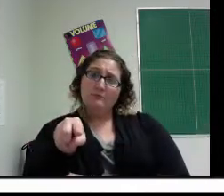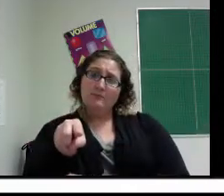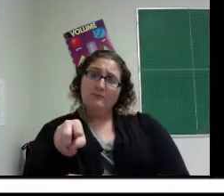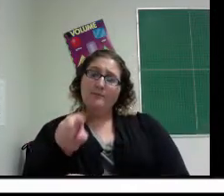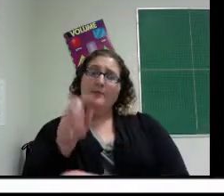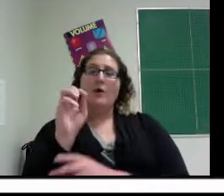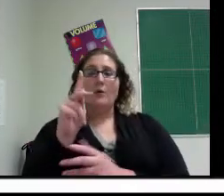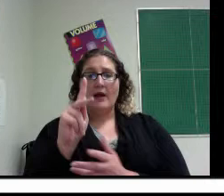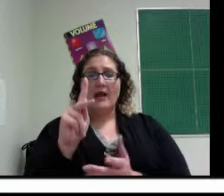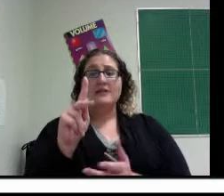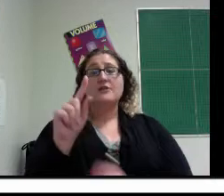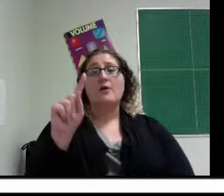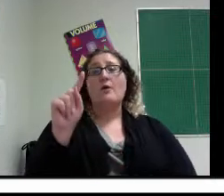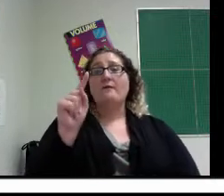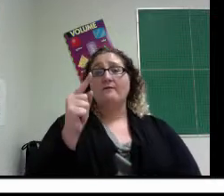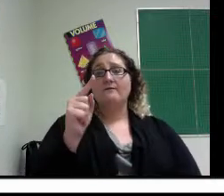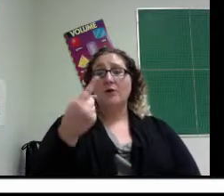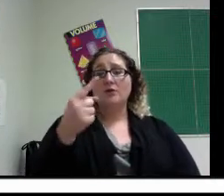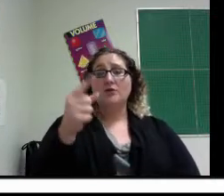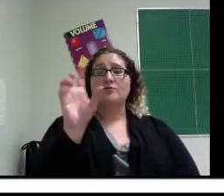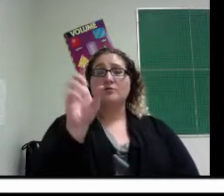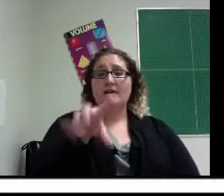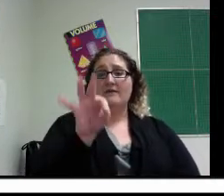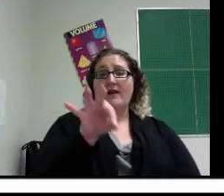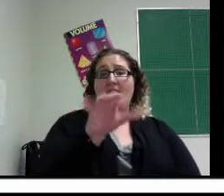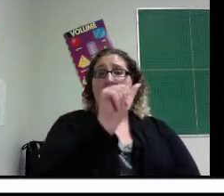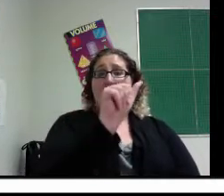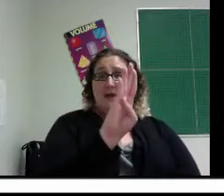Okay, so first I'm going to find AB.